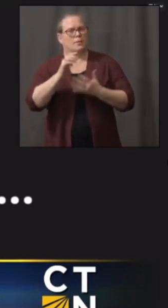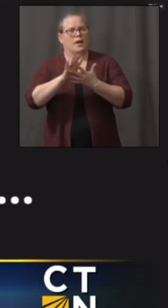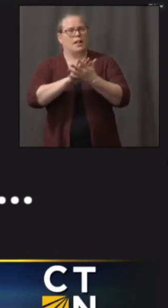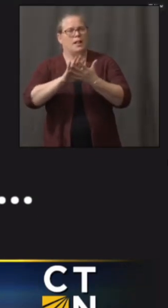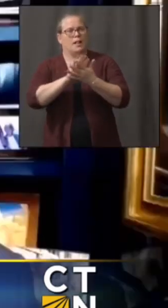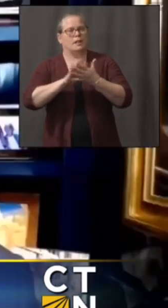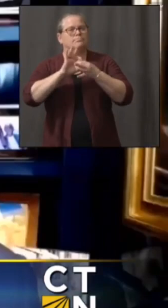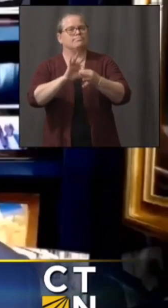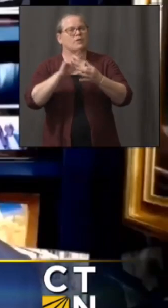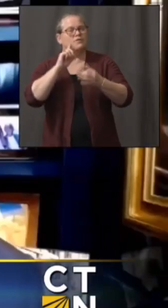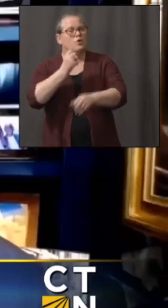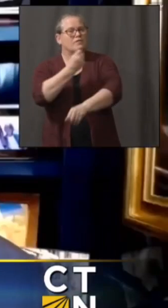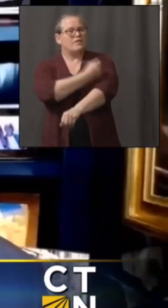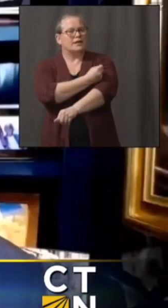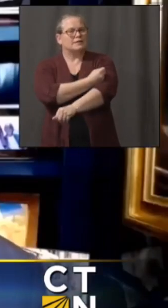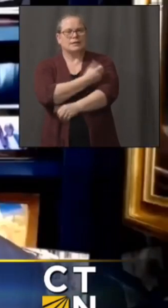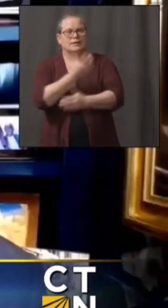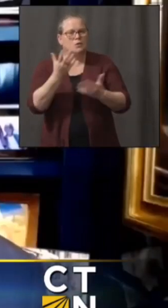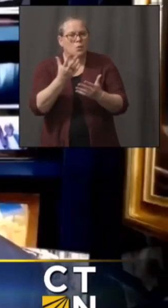The projections I see is